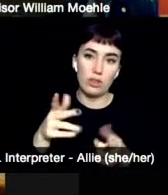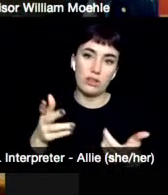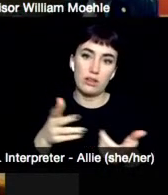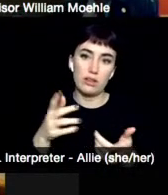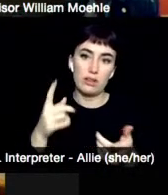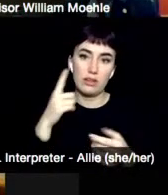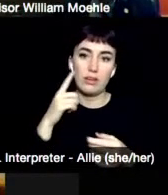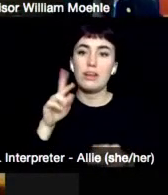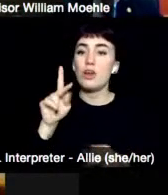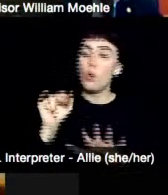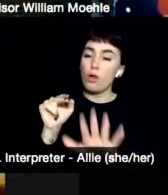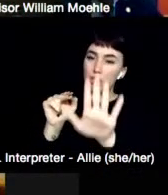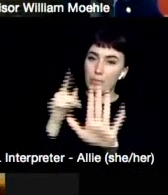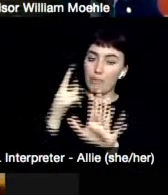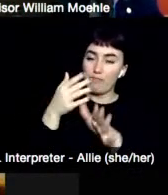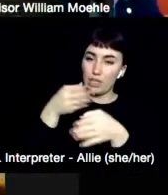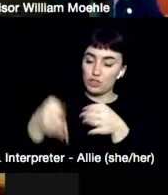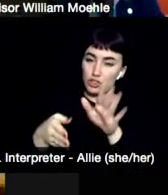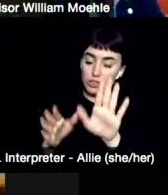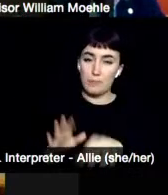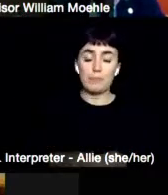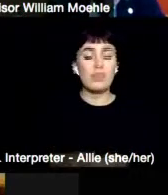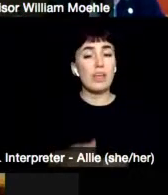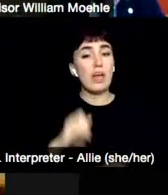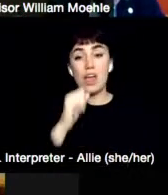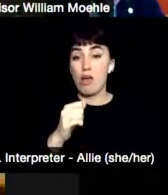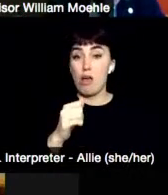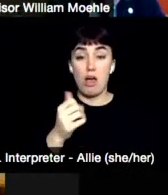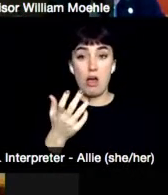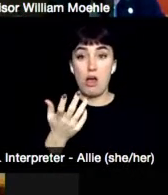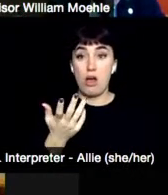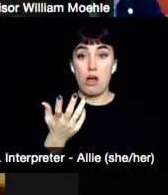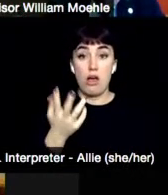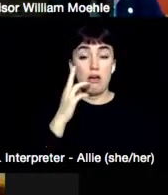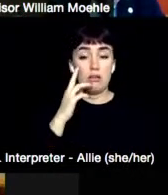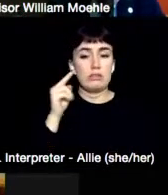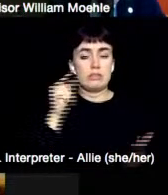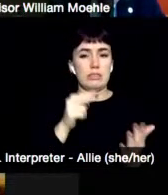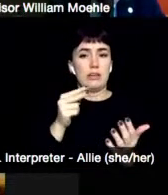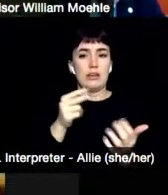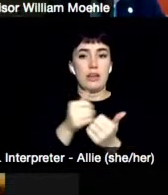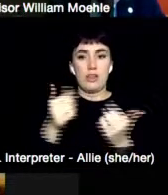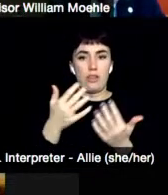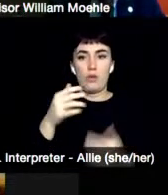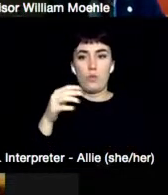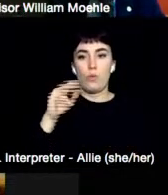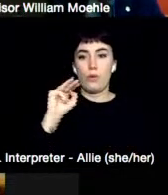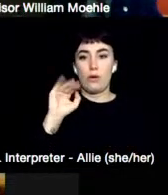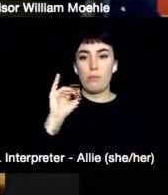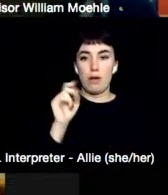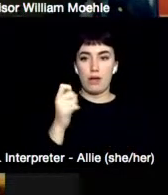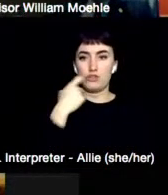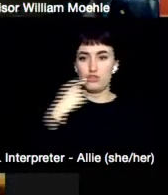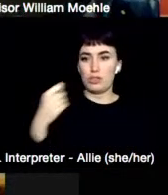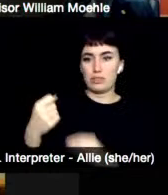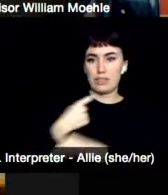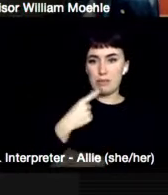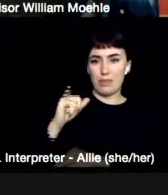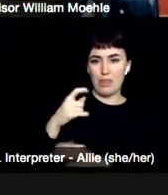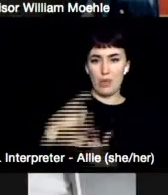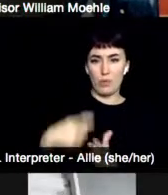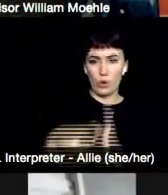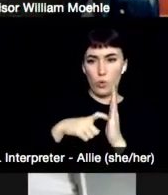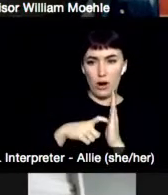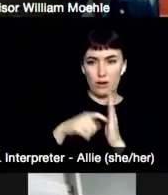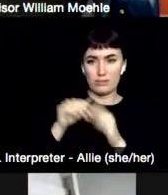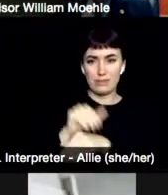well, that let me that's why just it finish, wasn't if you shared. would, Brittany. I don't see anything in what Mike just shared with me that requires